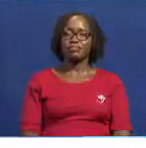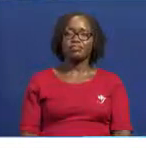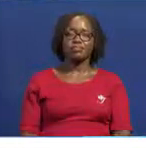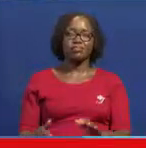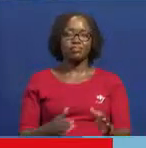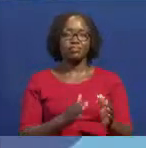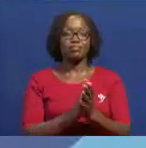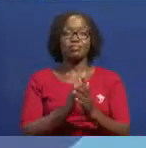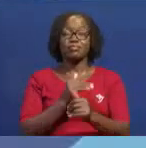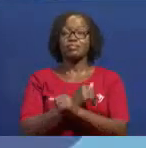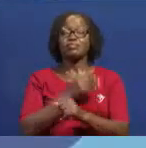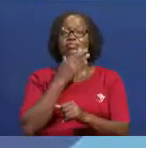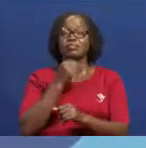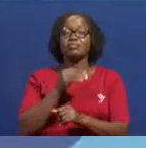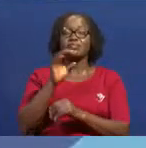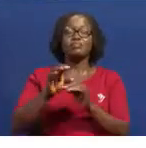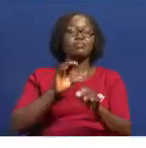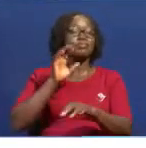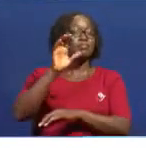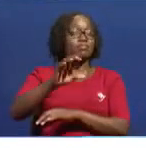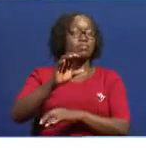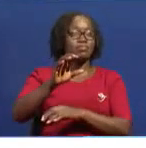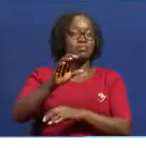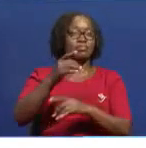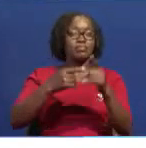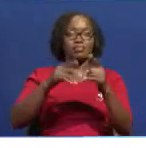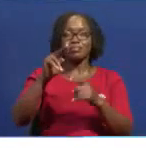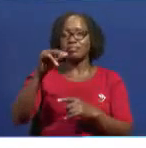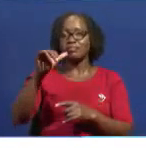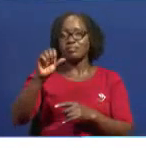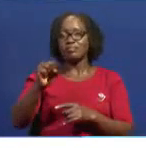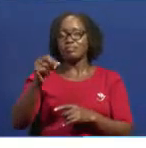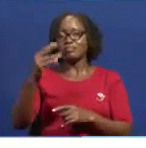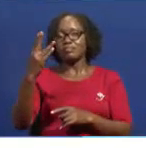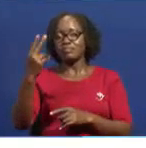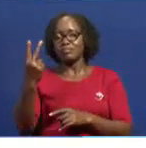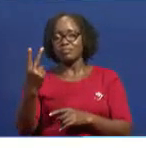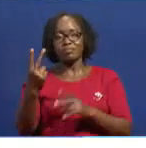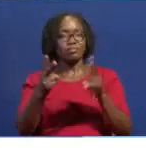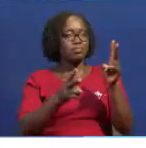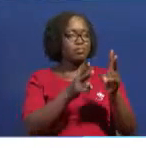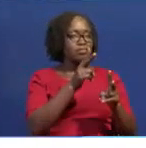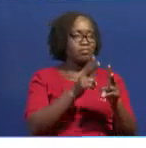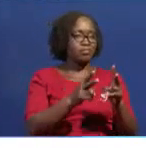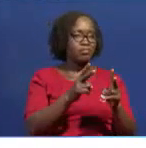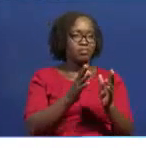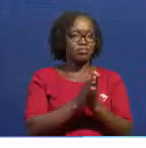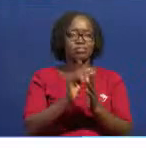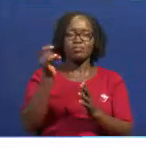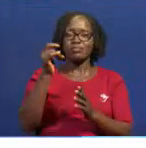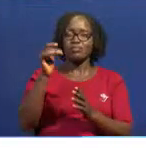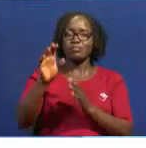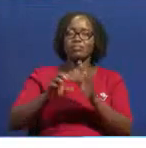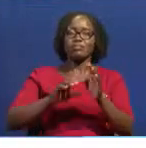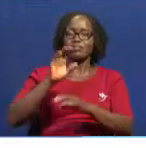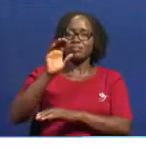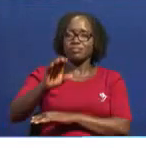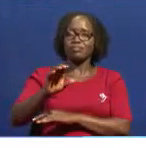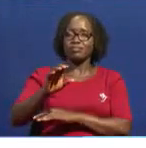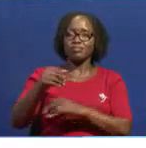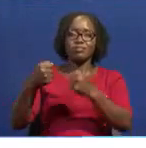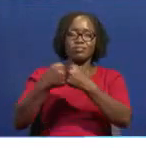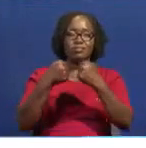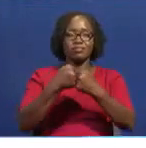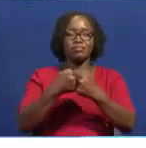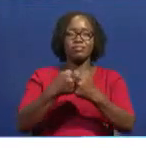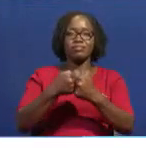Now, Lindsay men's handball team wrapped their weekend on high when they beat NYS 42-22 in an Entertainment Kenya Handball League match played at the Ulinzi Complex here in